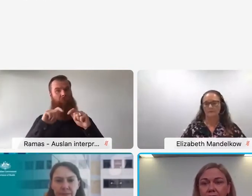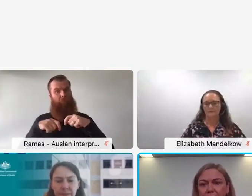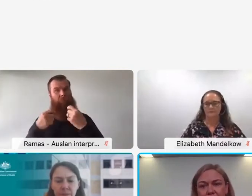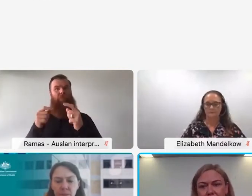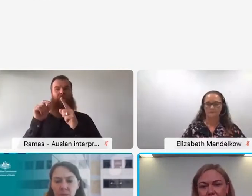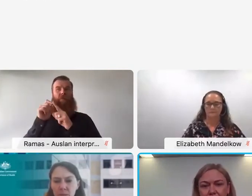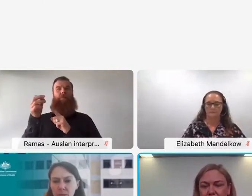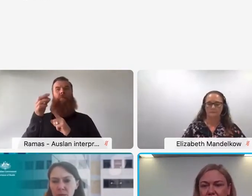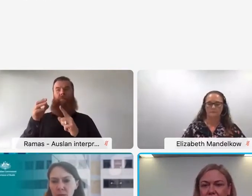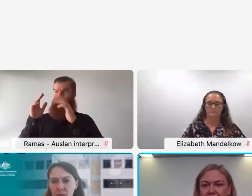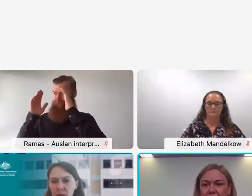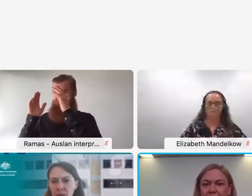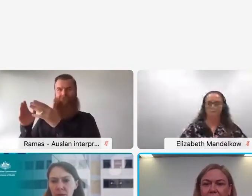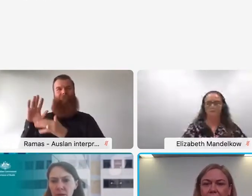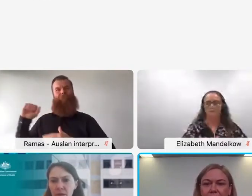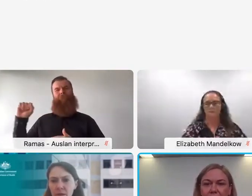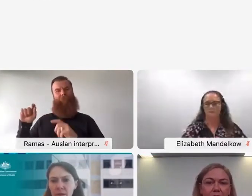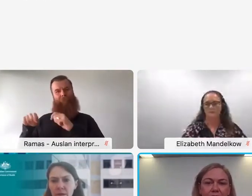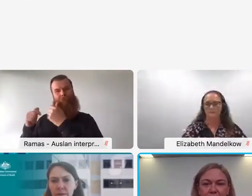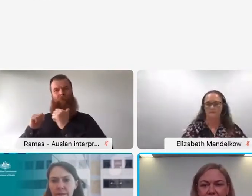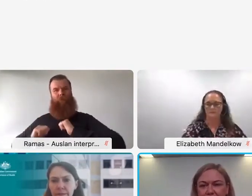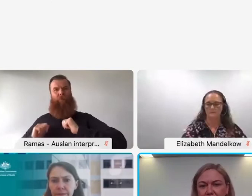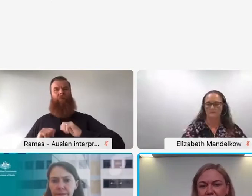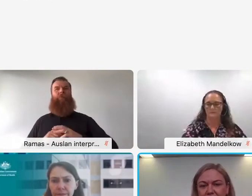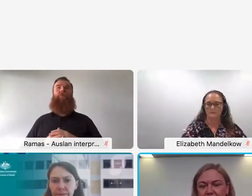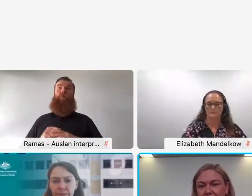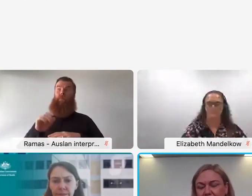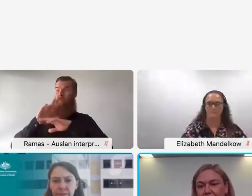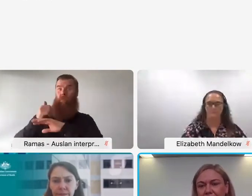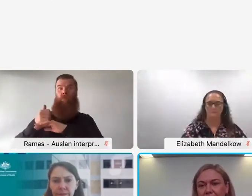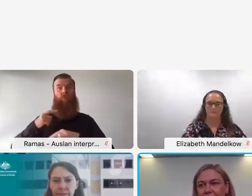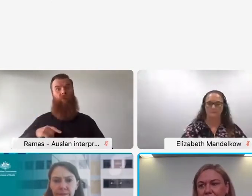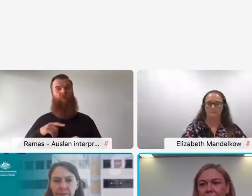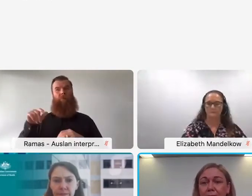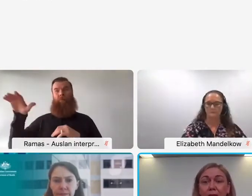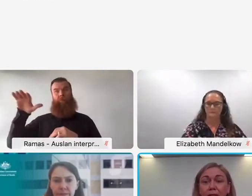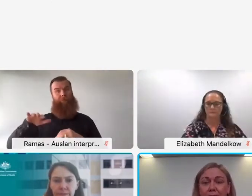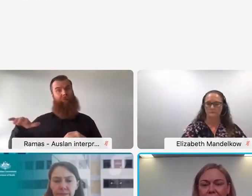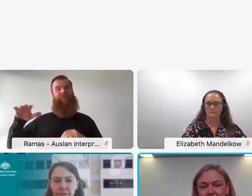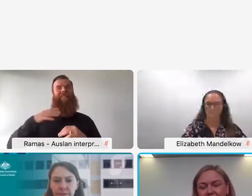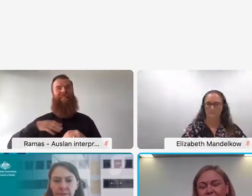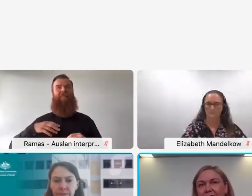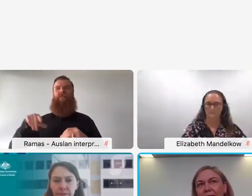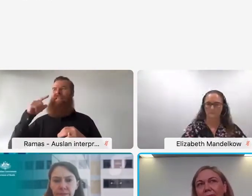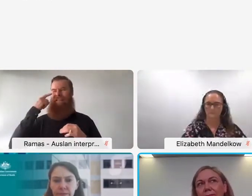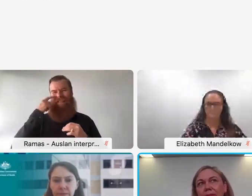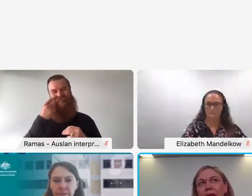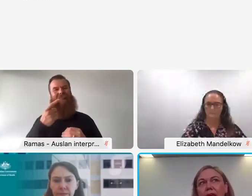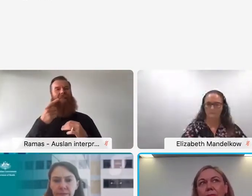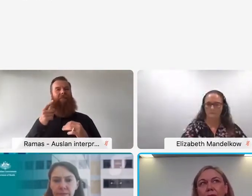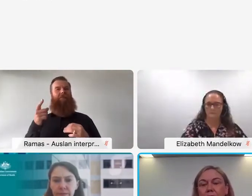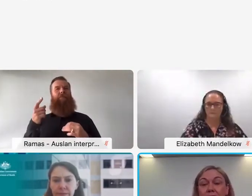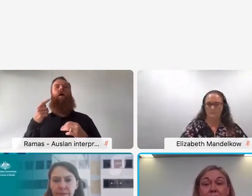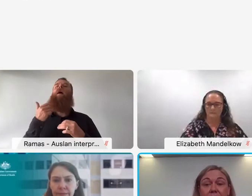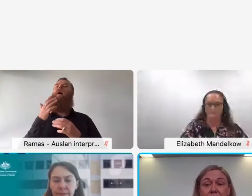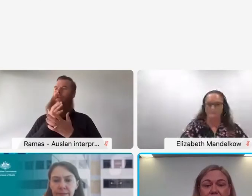This started because obviously the workforce need was seen coming a mile away.